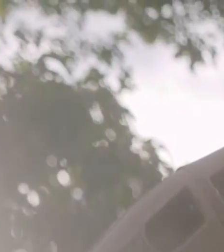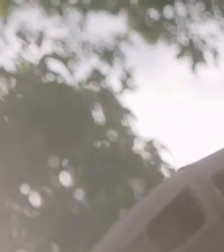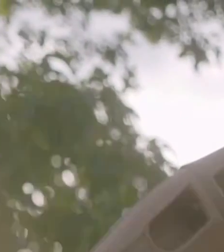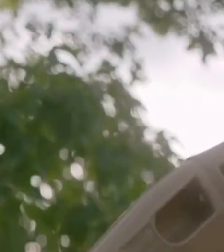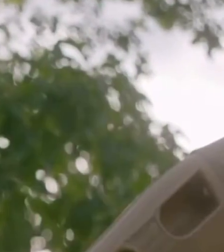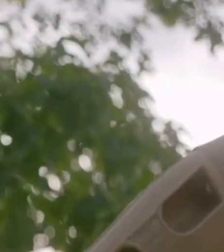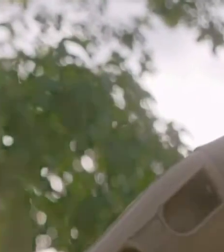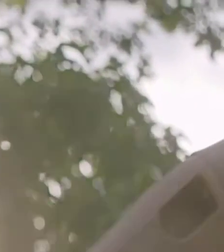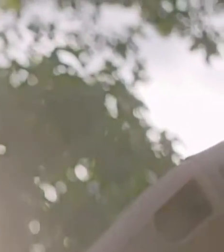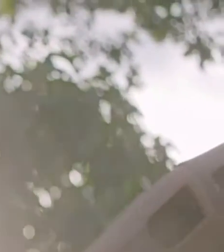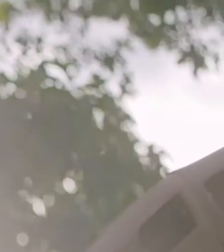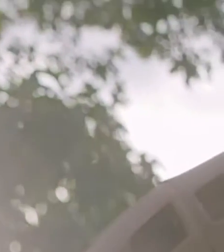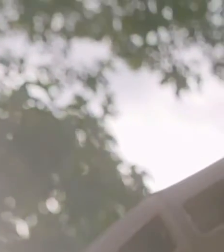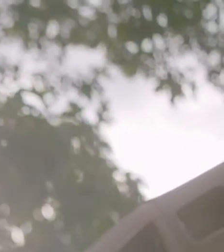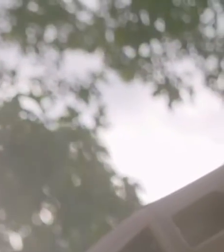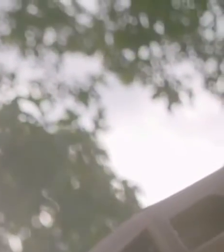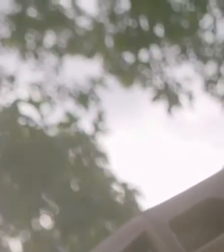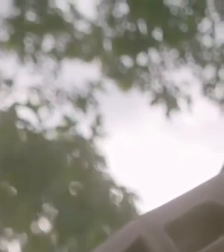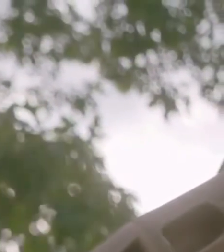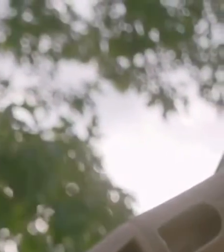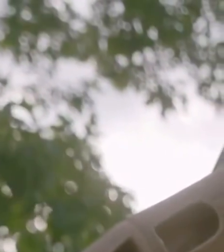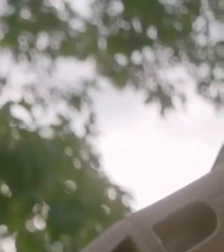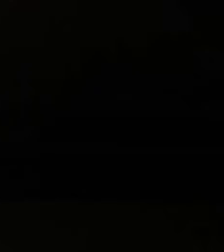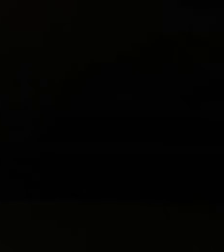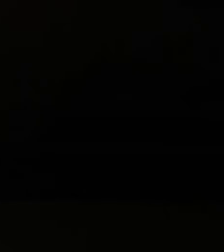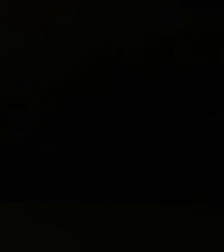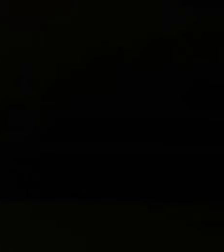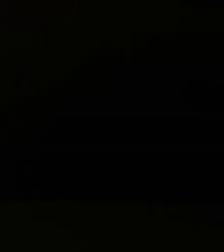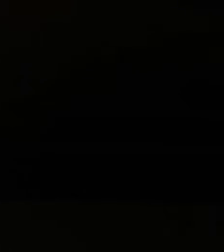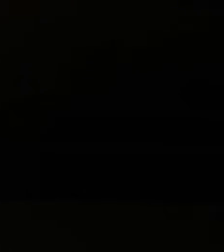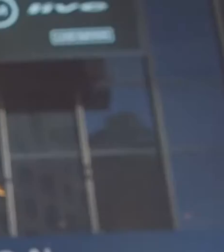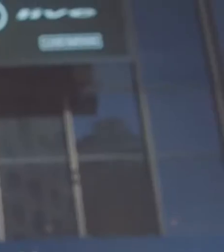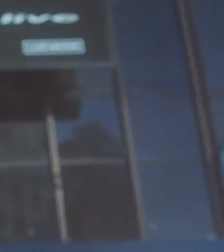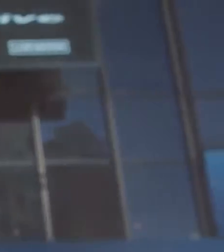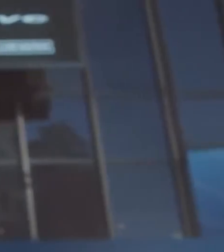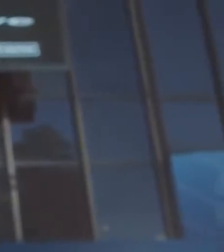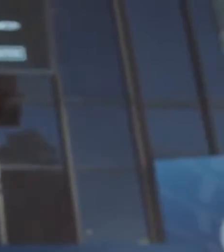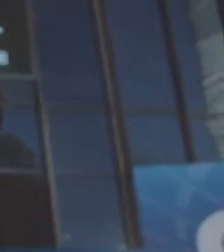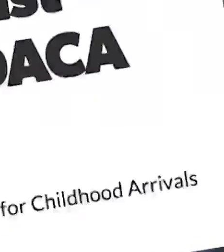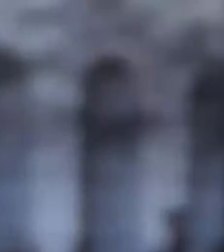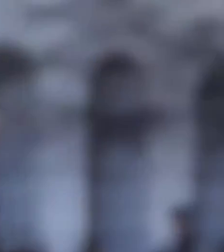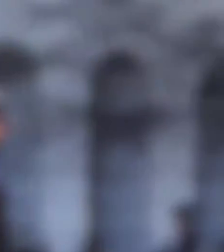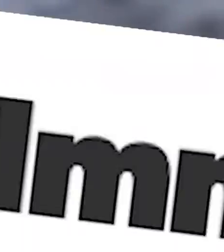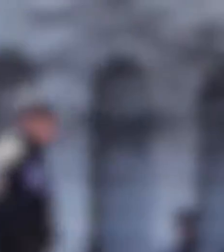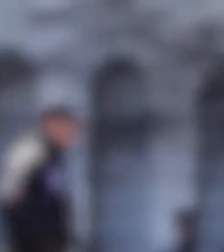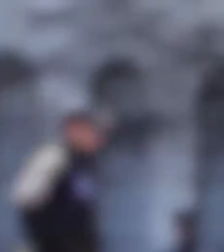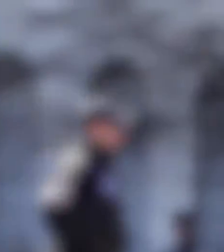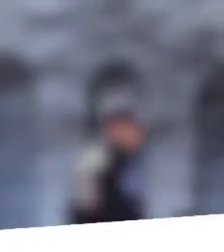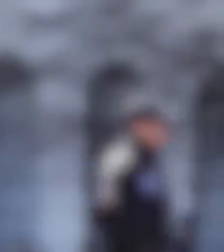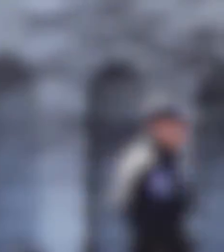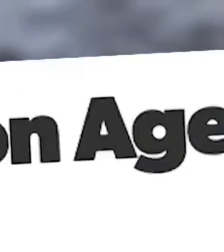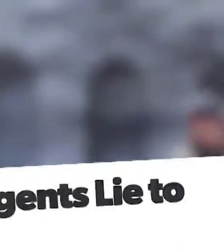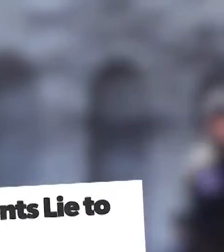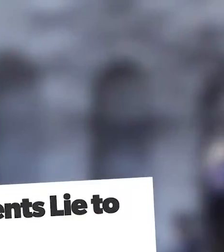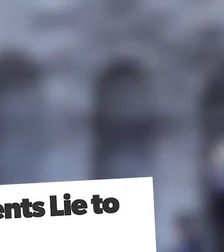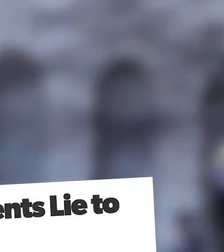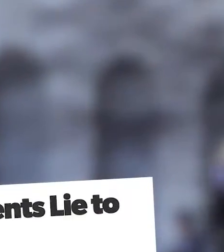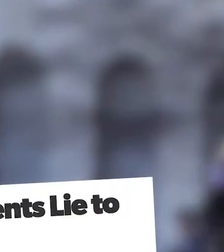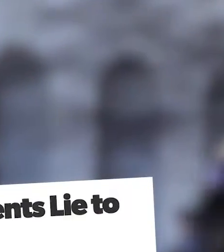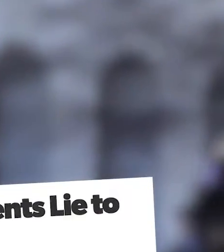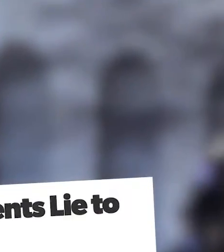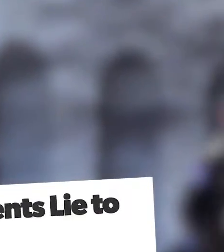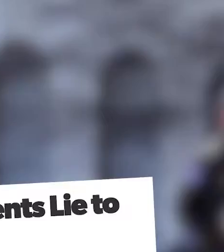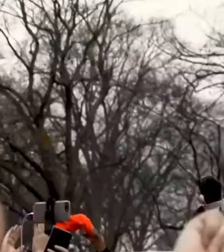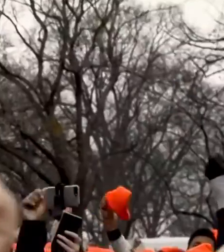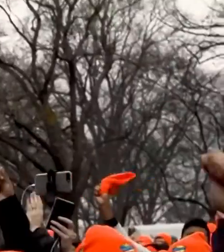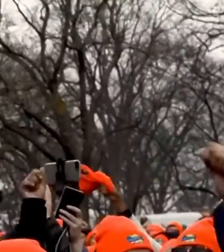for ourselves and our loved ones that's filled with dignity, rest, joy, and pride. But with every attack, immigrant youth